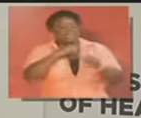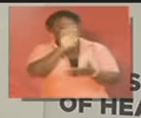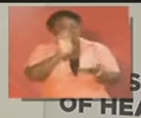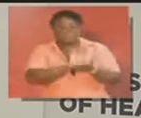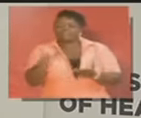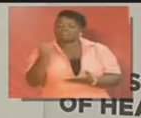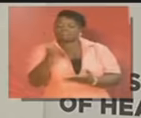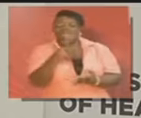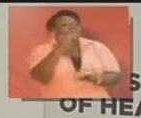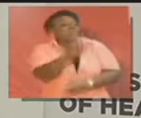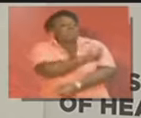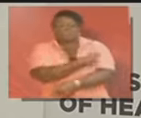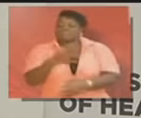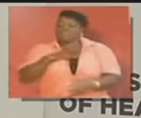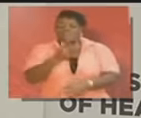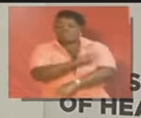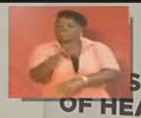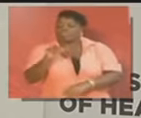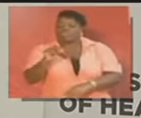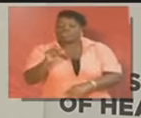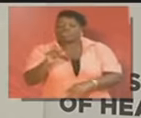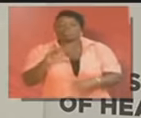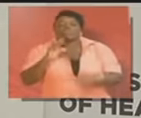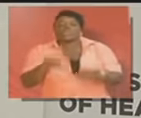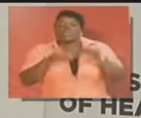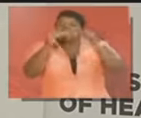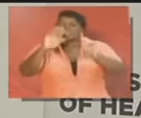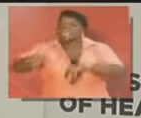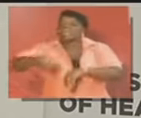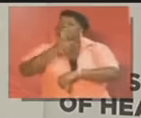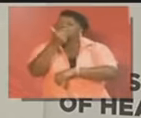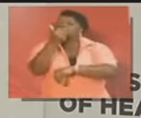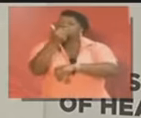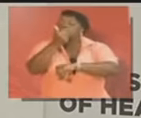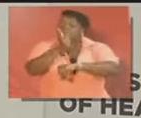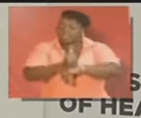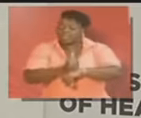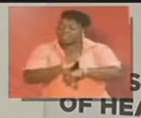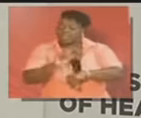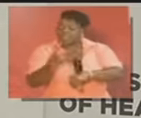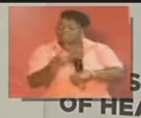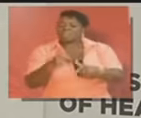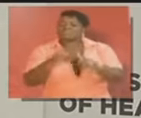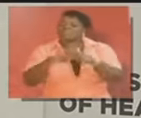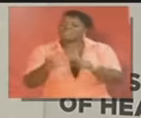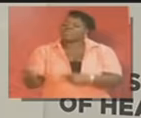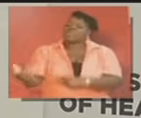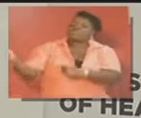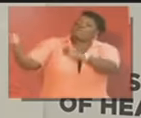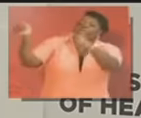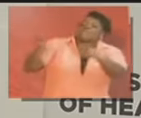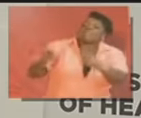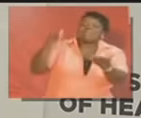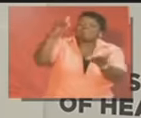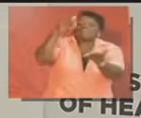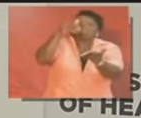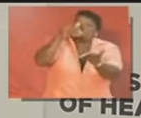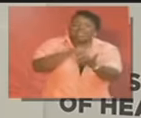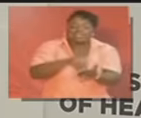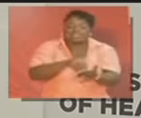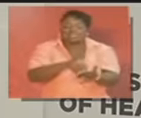the day of their appointment. So that it is a regularized process that will ensure that there's equity in the.